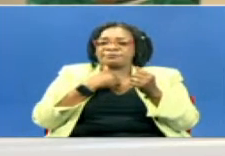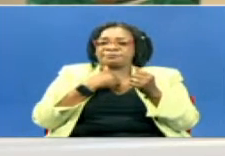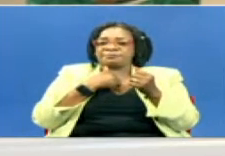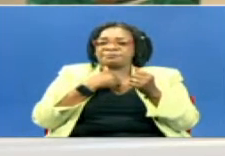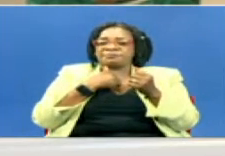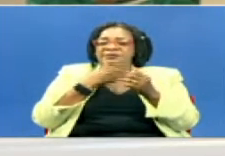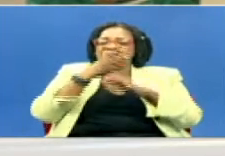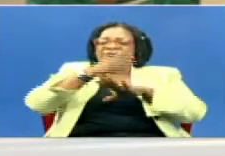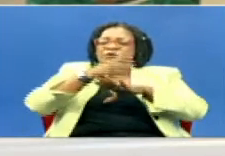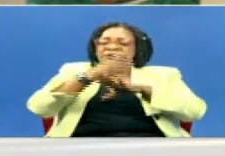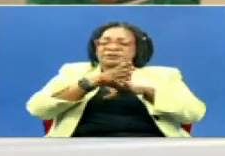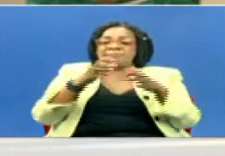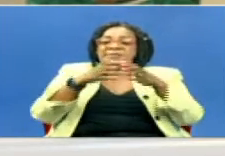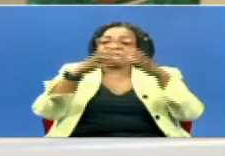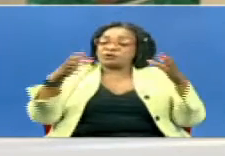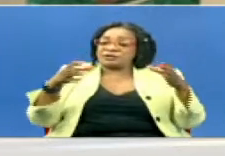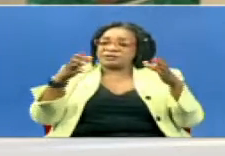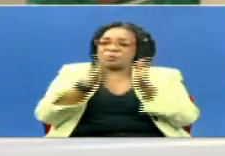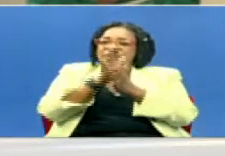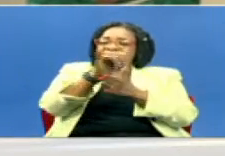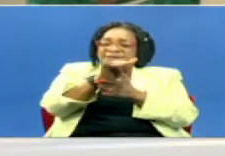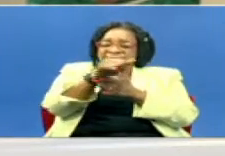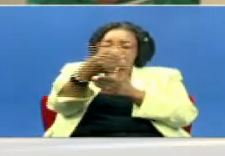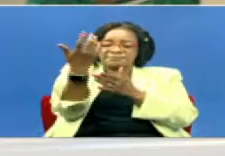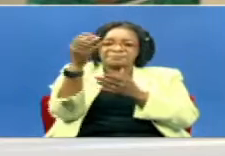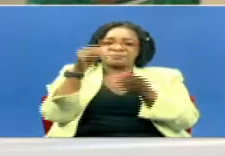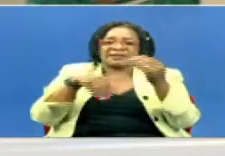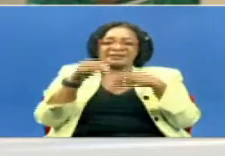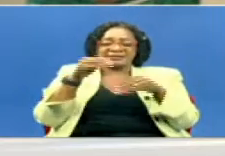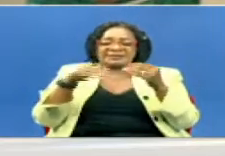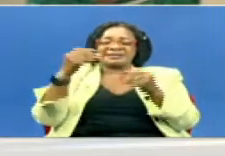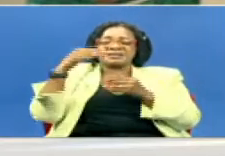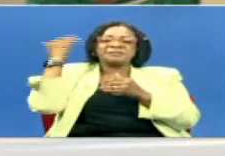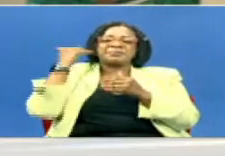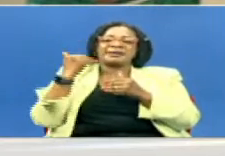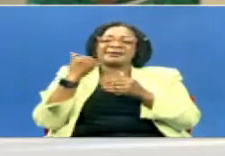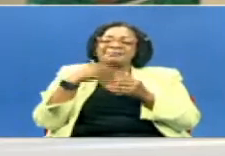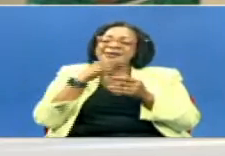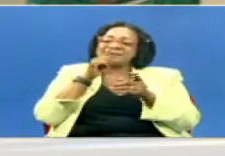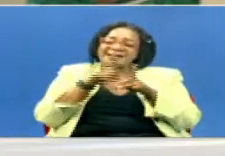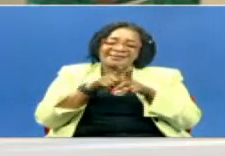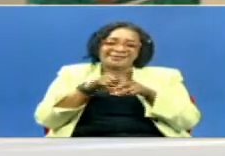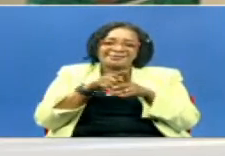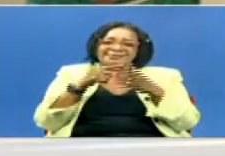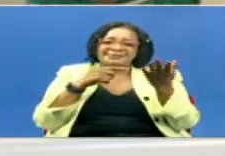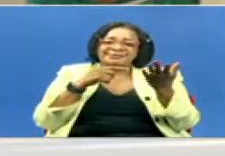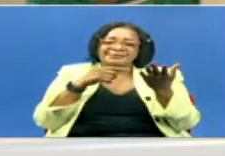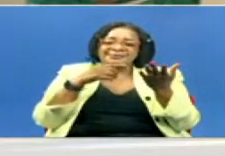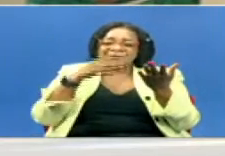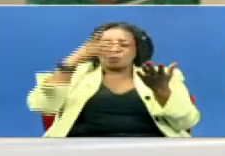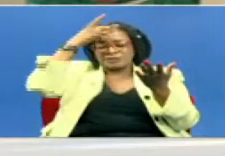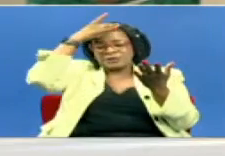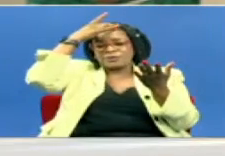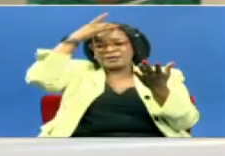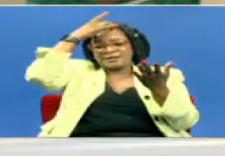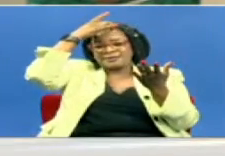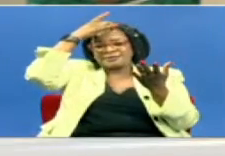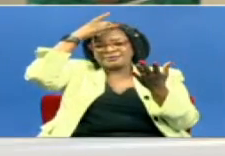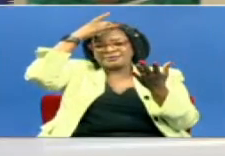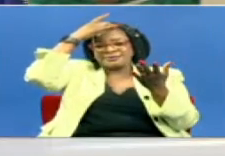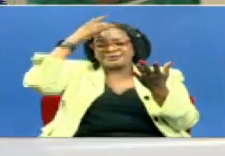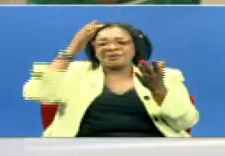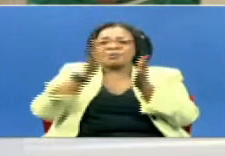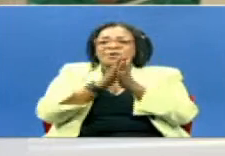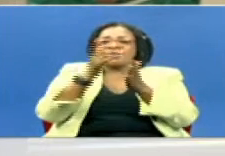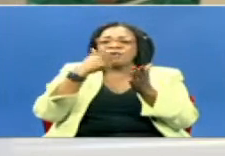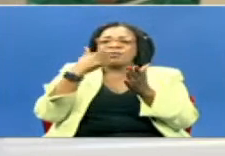majority. With it, elect a speaker. My brother, Moses Wetangula, all right, with whom I